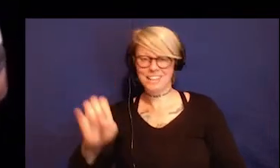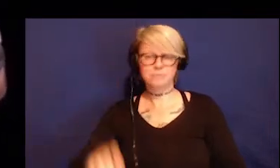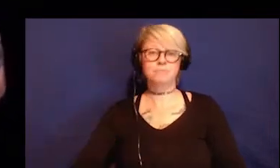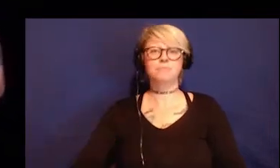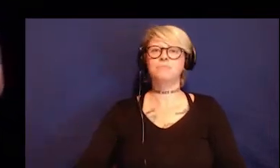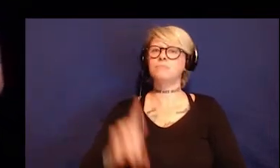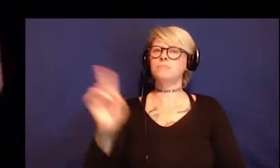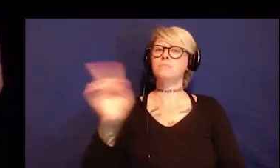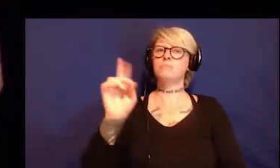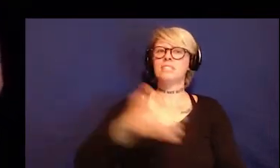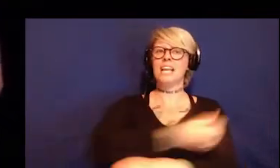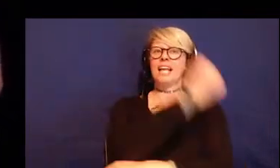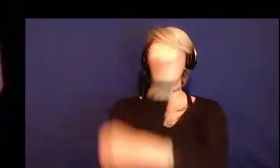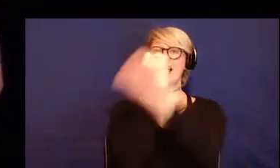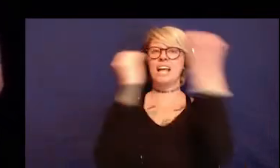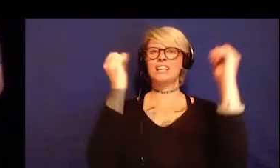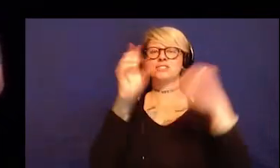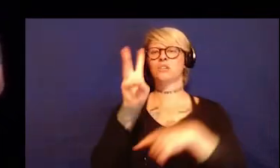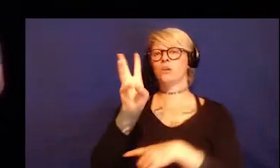Philip has died.